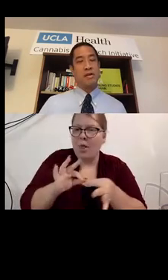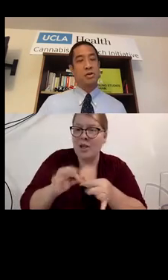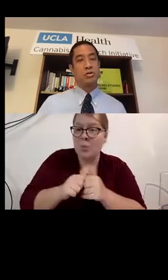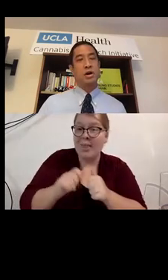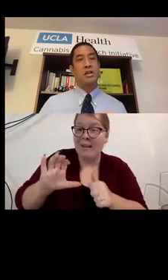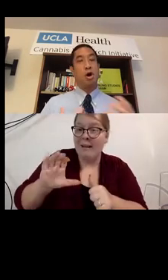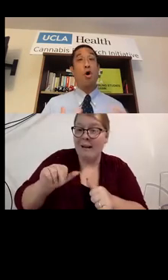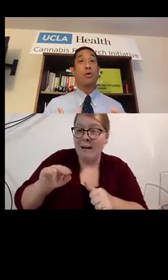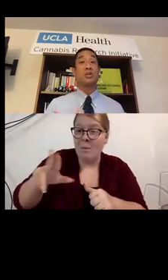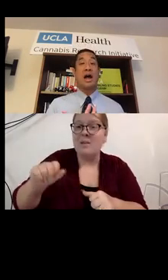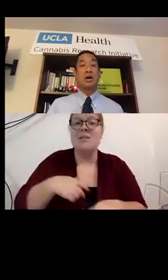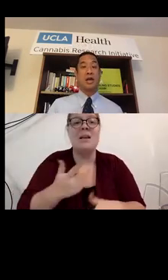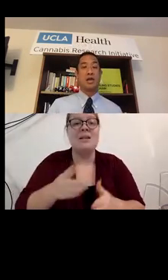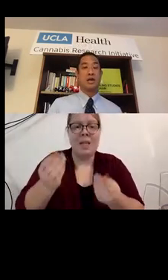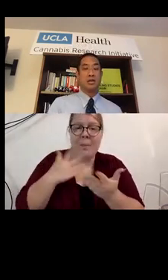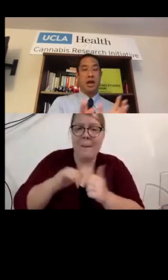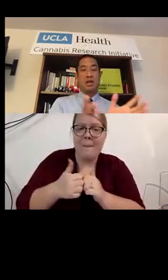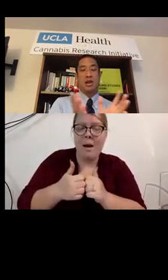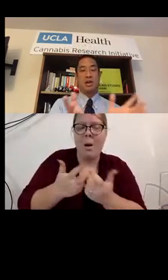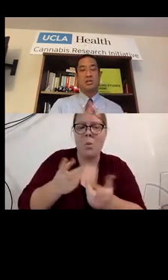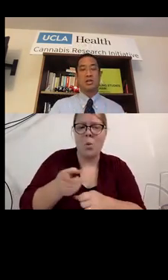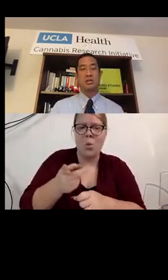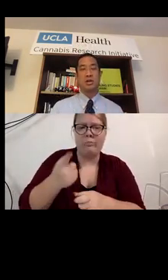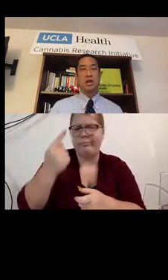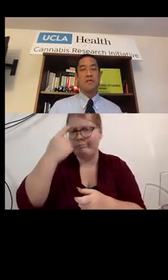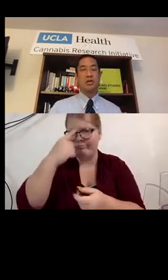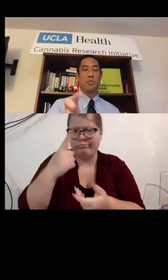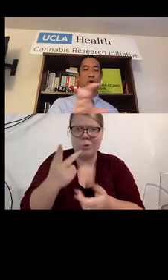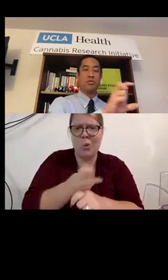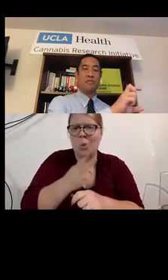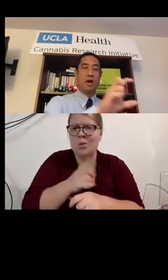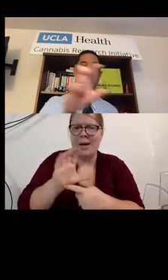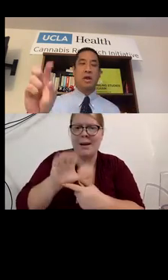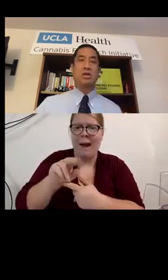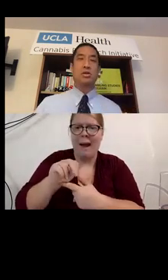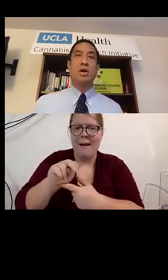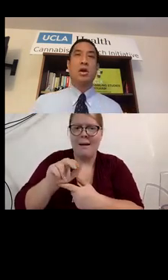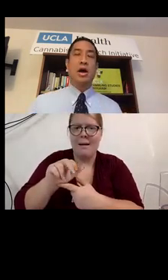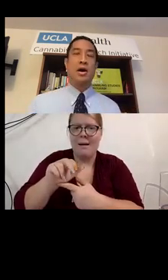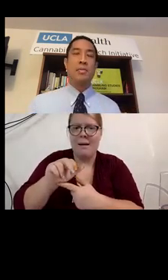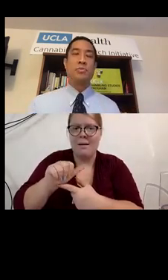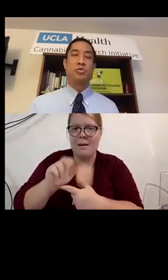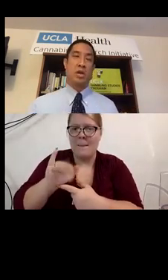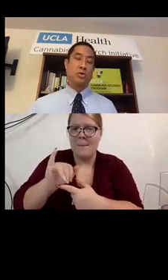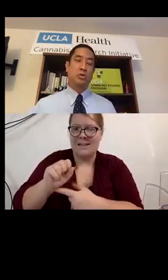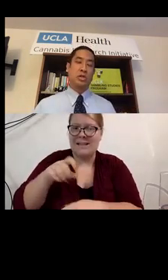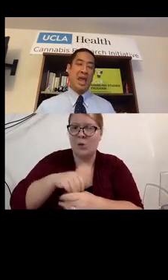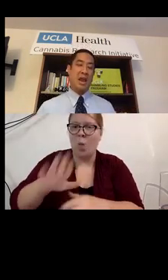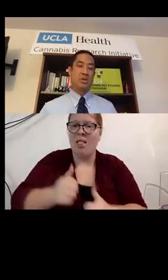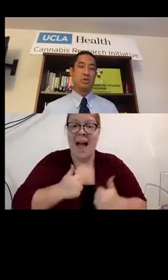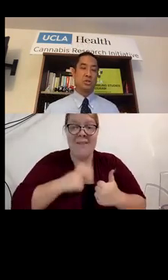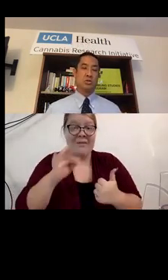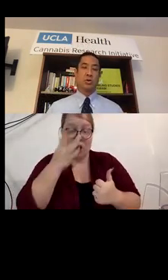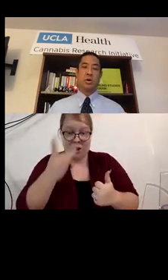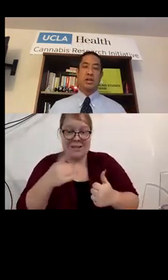your life. Those are a lot of the openers I like to kind of get a sense. If you're someone who's very big into screening tools, a